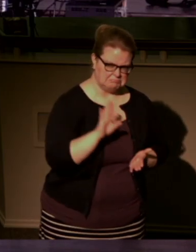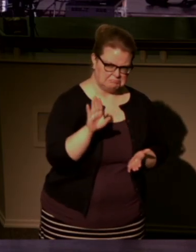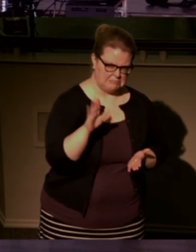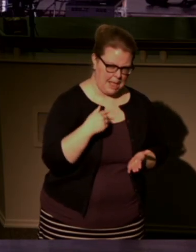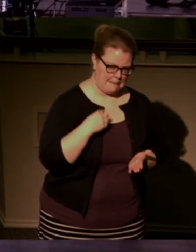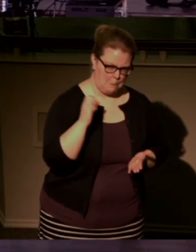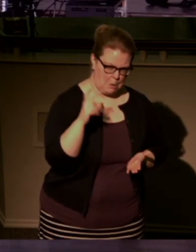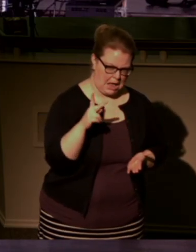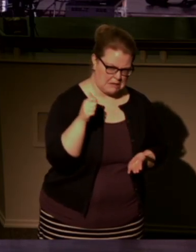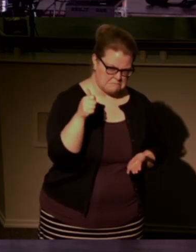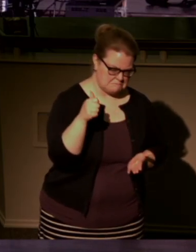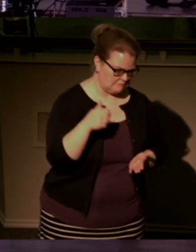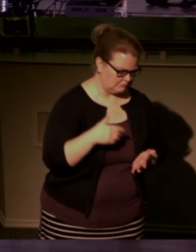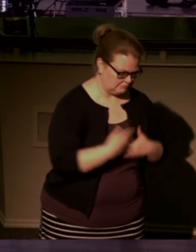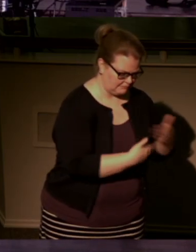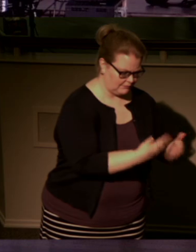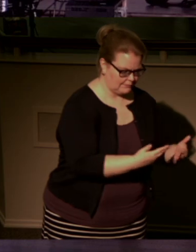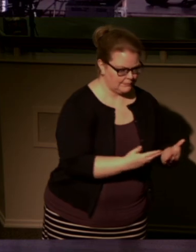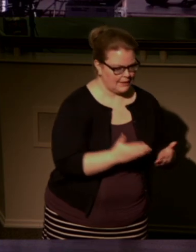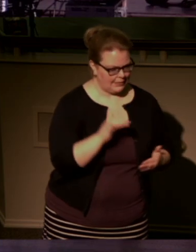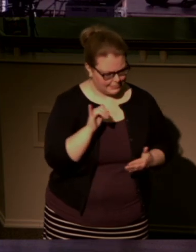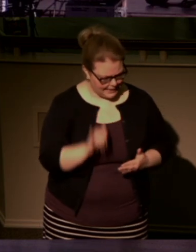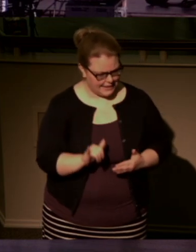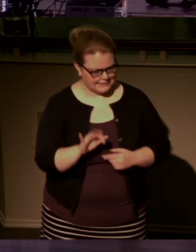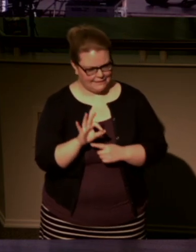That is the faith trial.